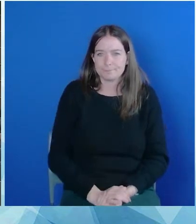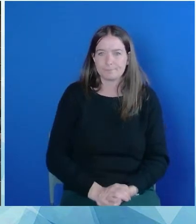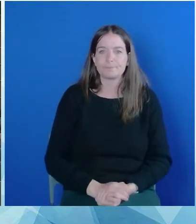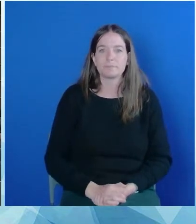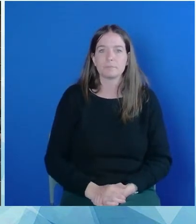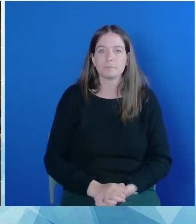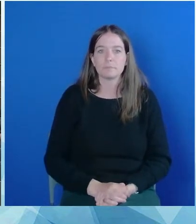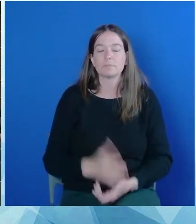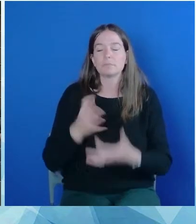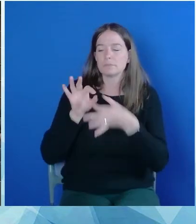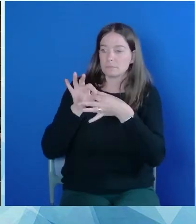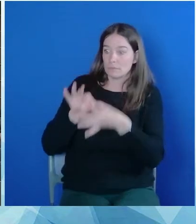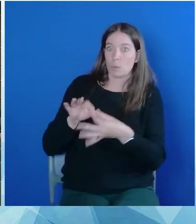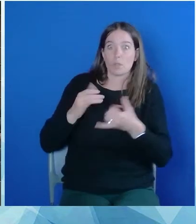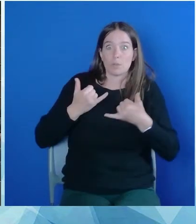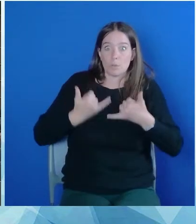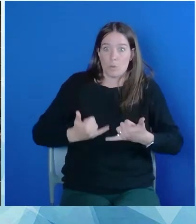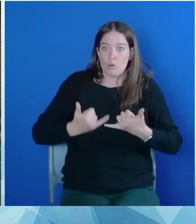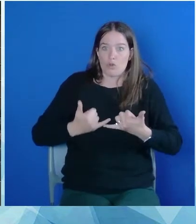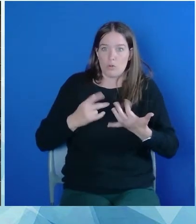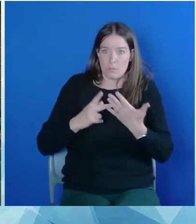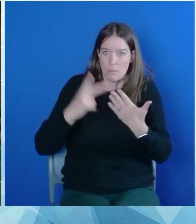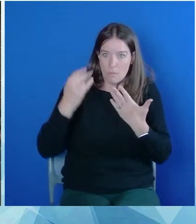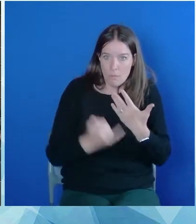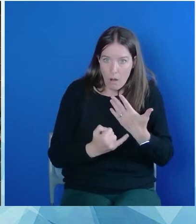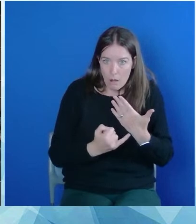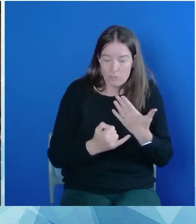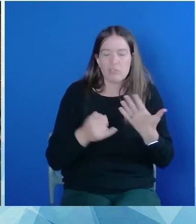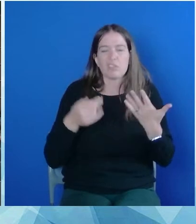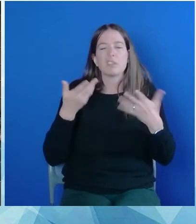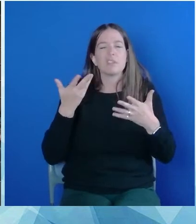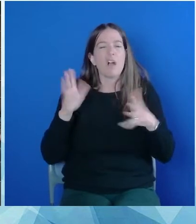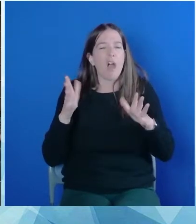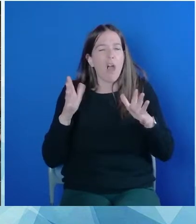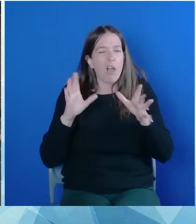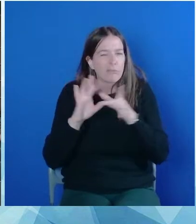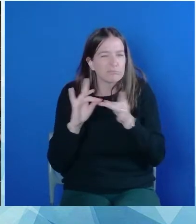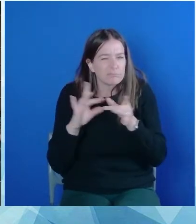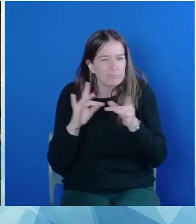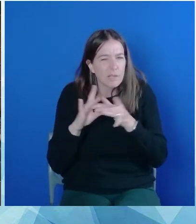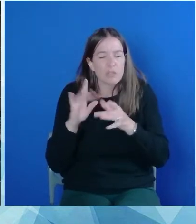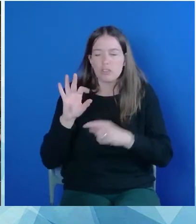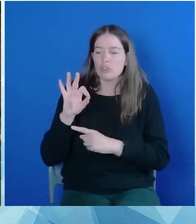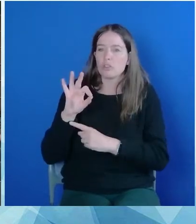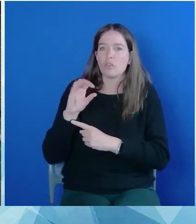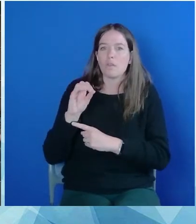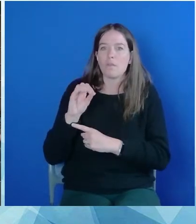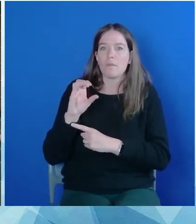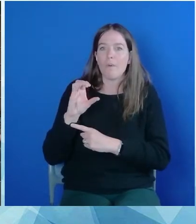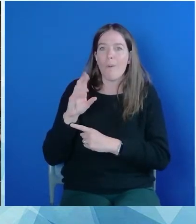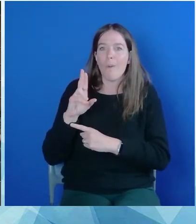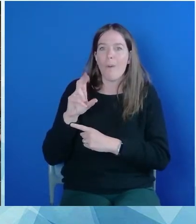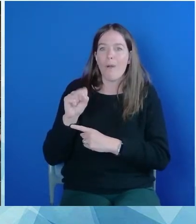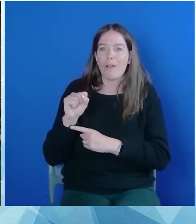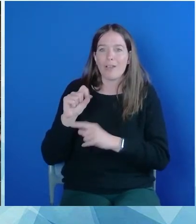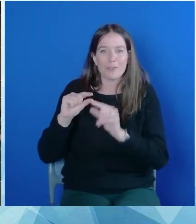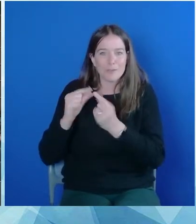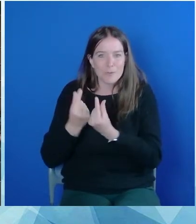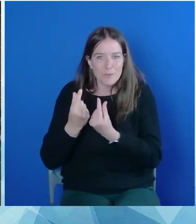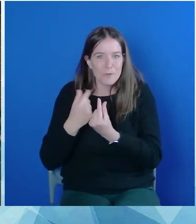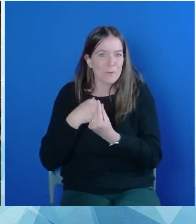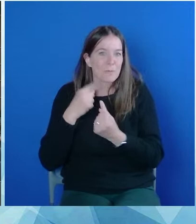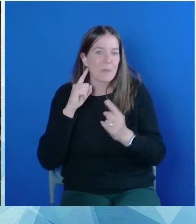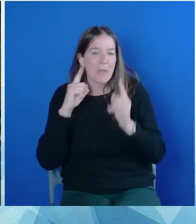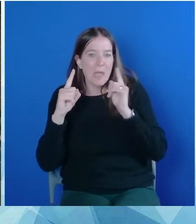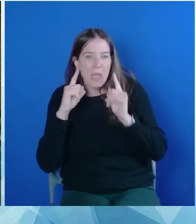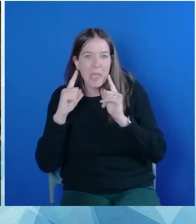In terms of current projects, it's already been alluded to about the focus groups. Just based on what I've been hearing and some of